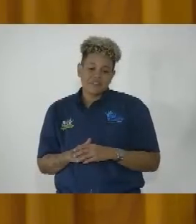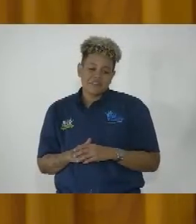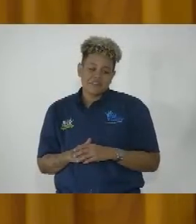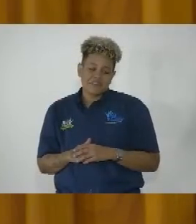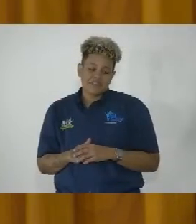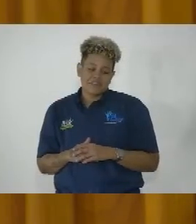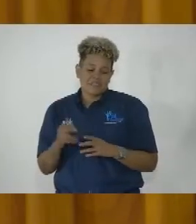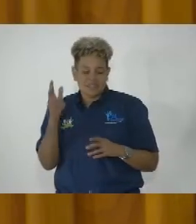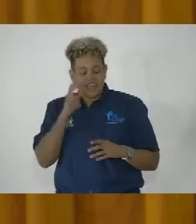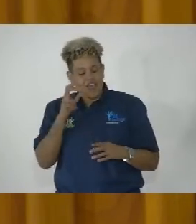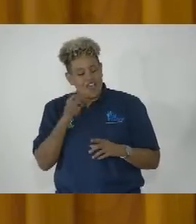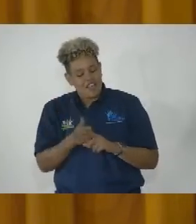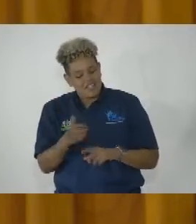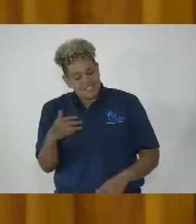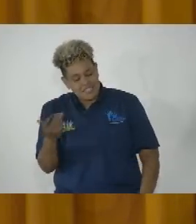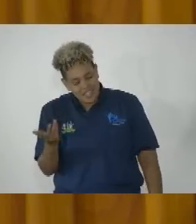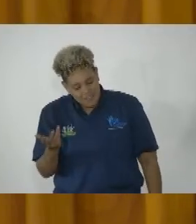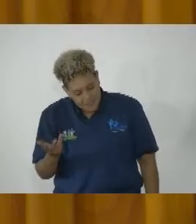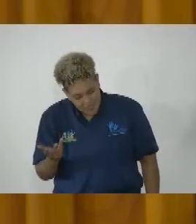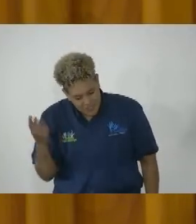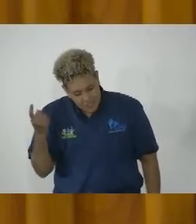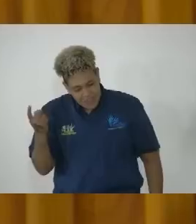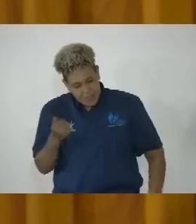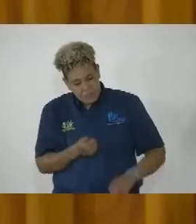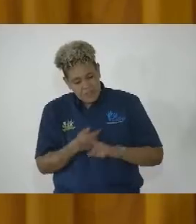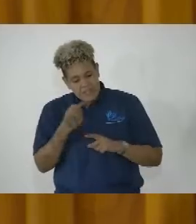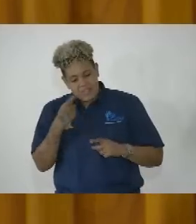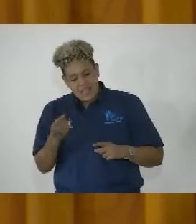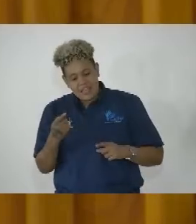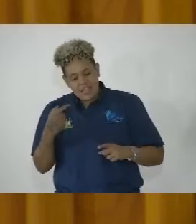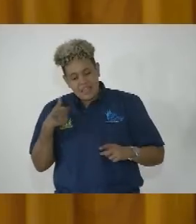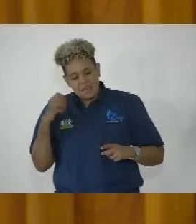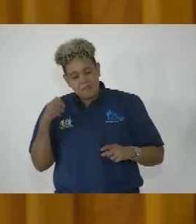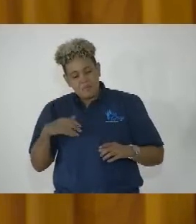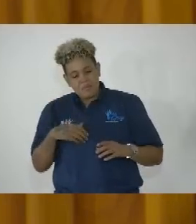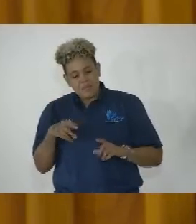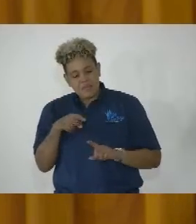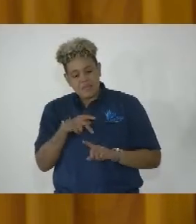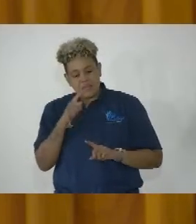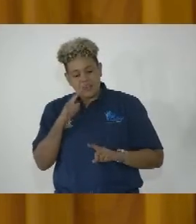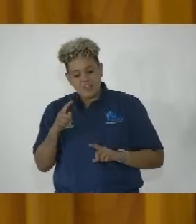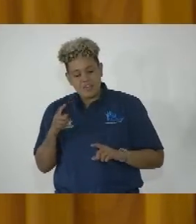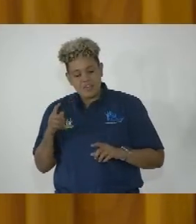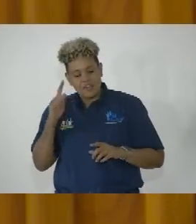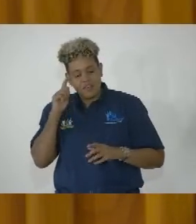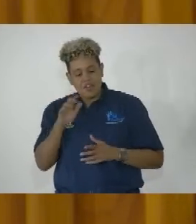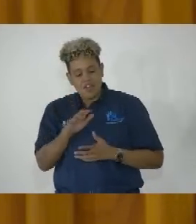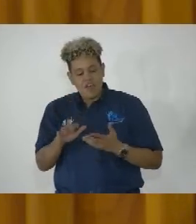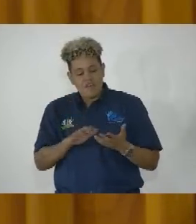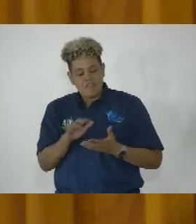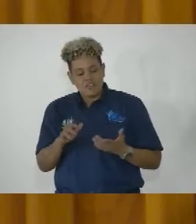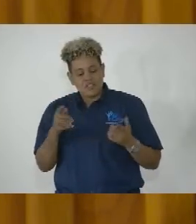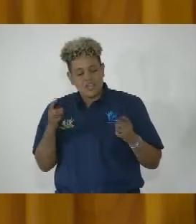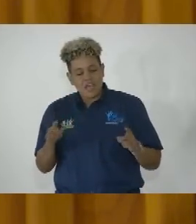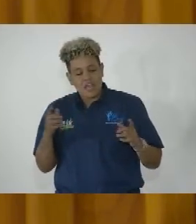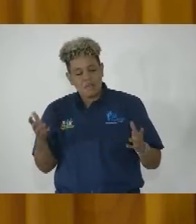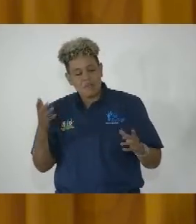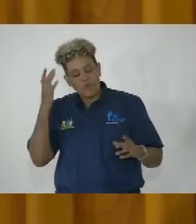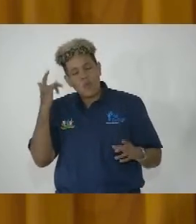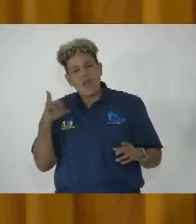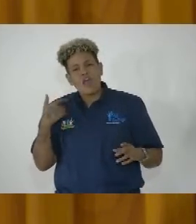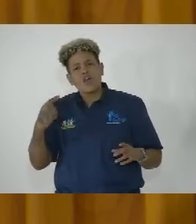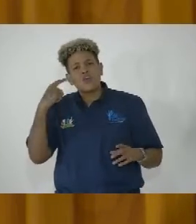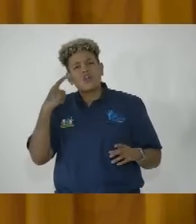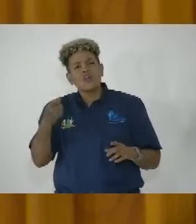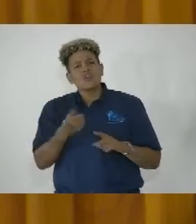heard it's something that was said that has put me in a state of complete confusion. Because I heard